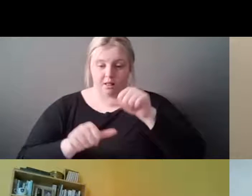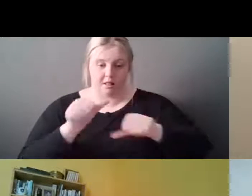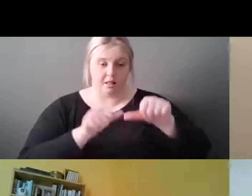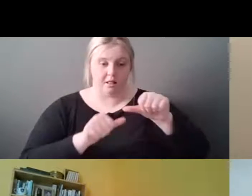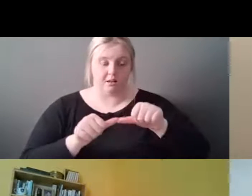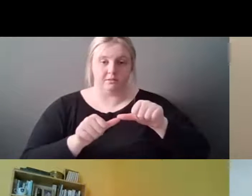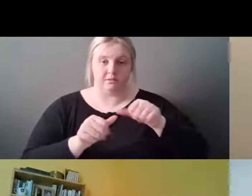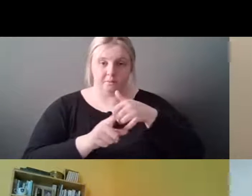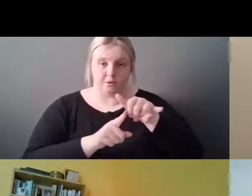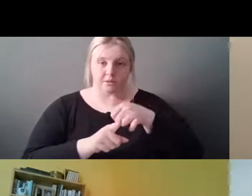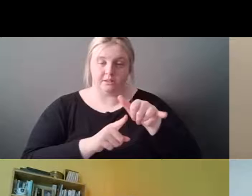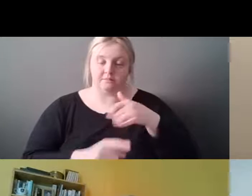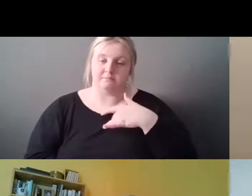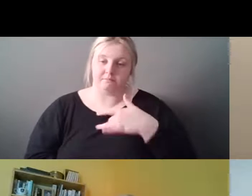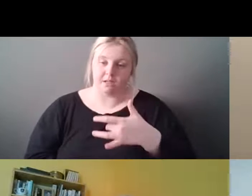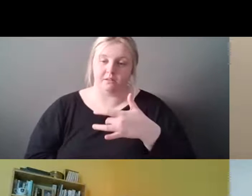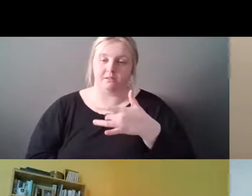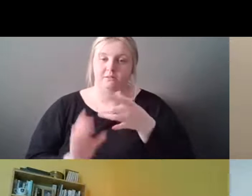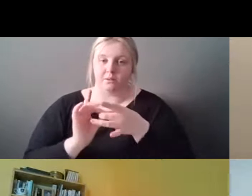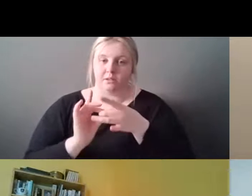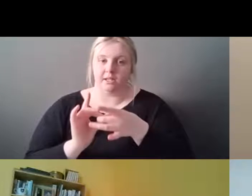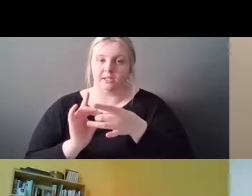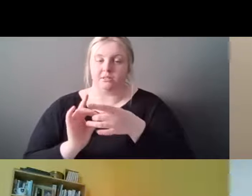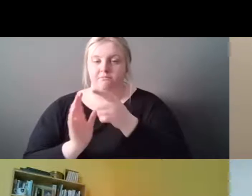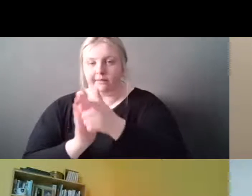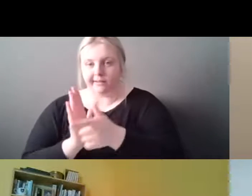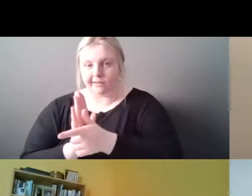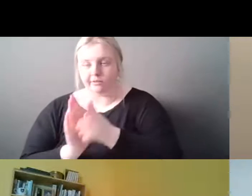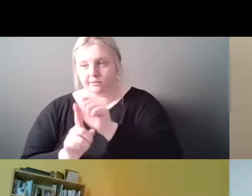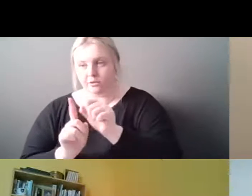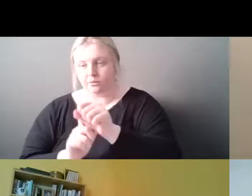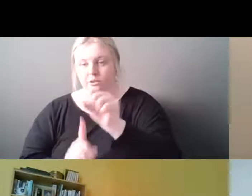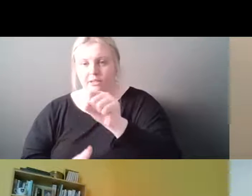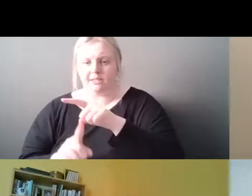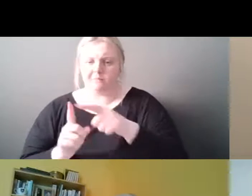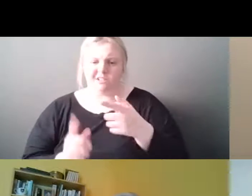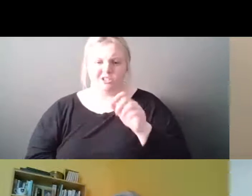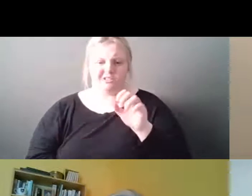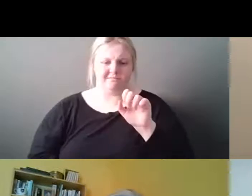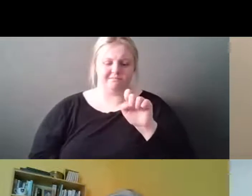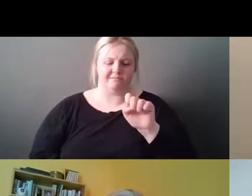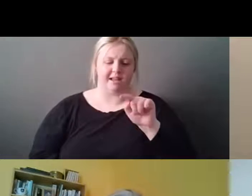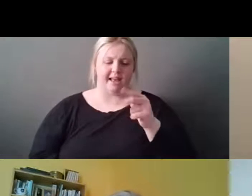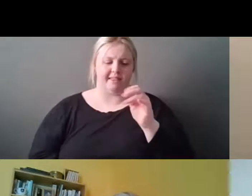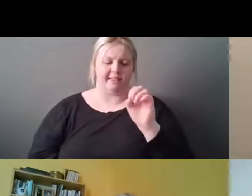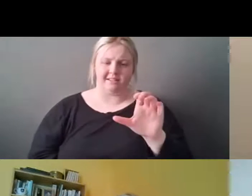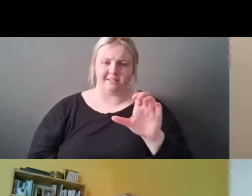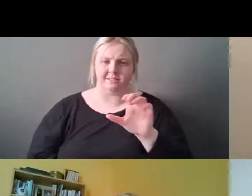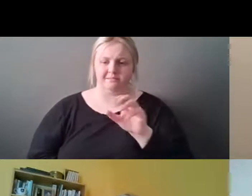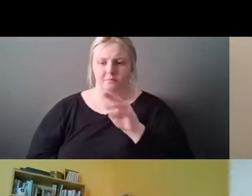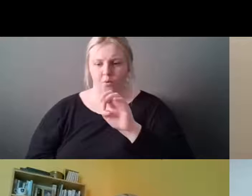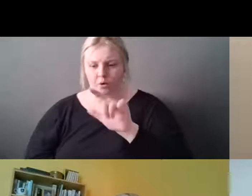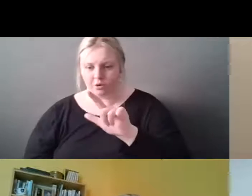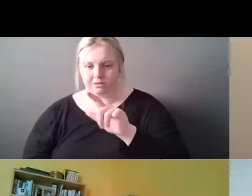But morally and ethically, it's so important to try to do something, to make avenues available